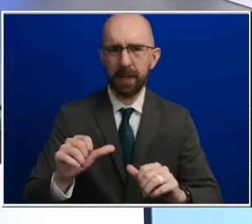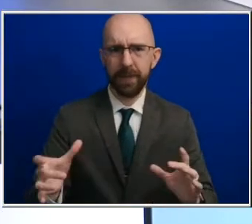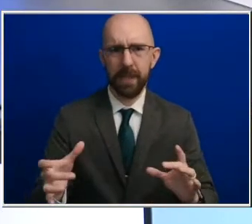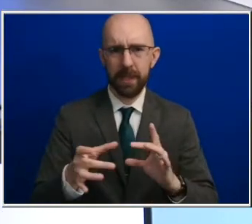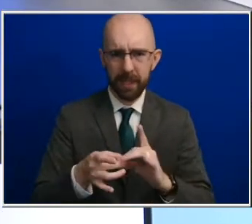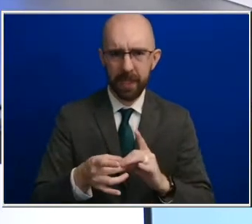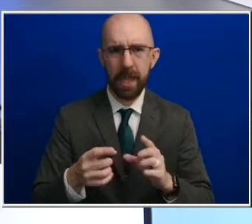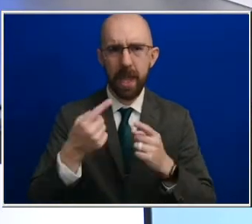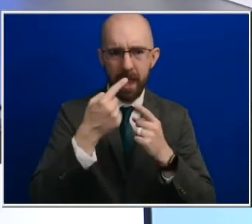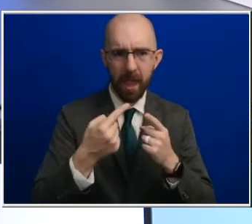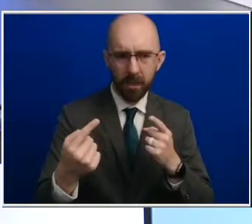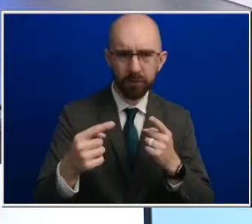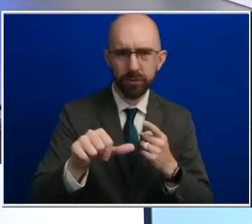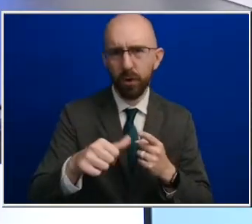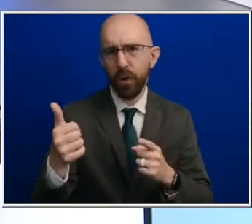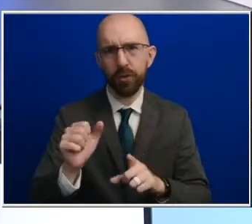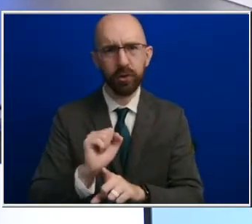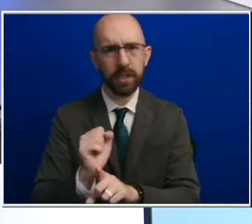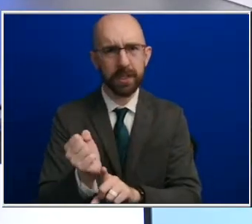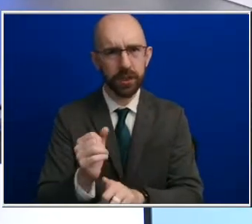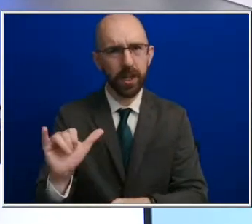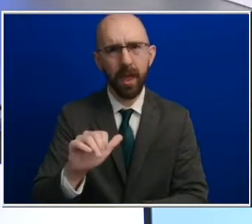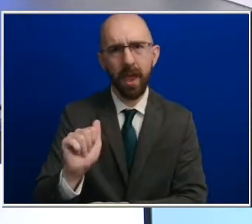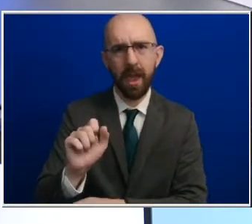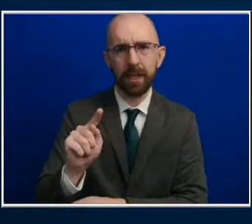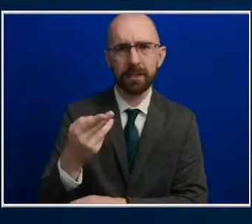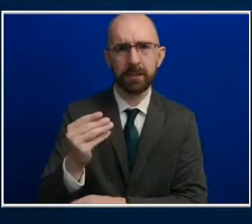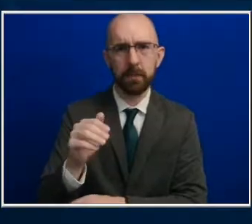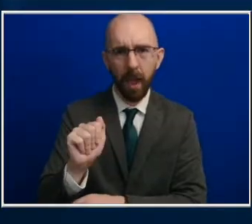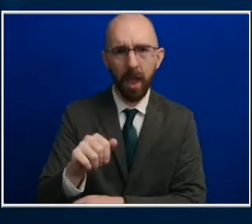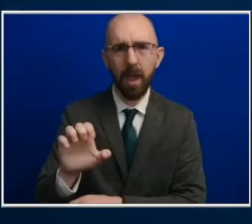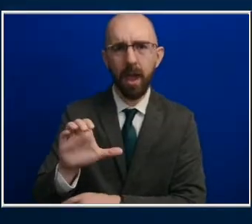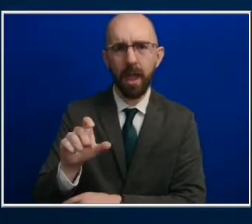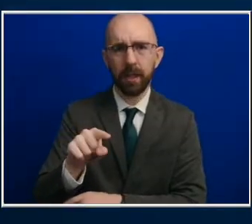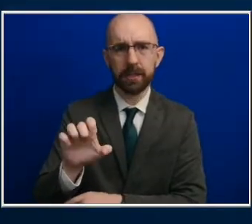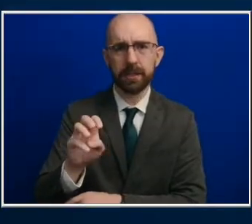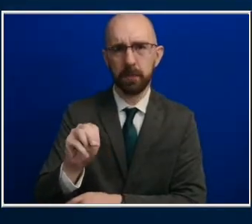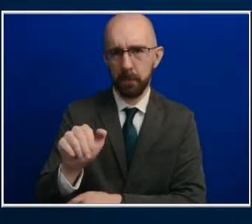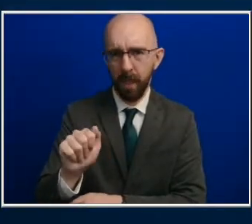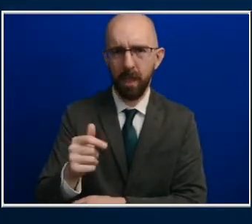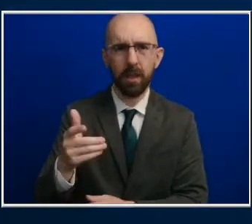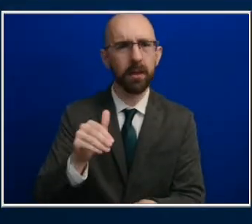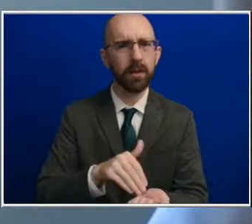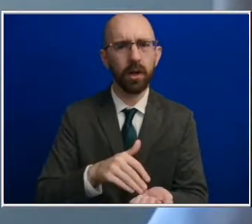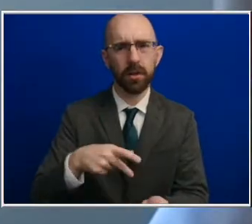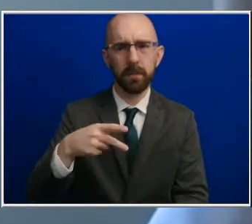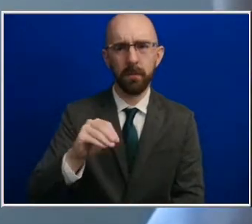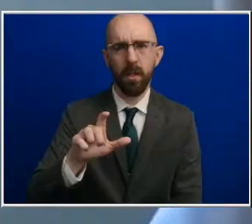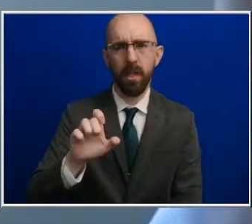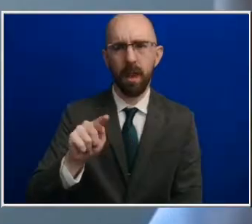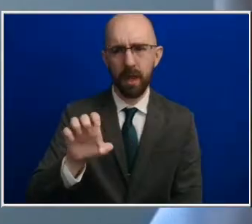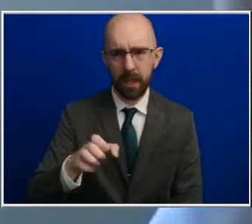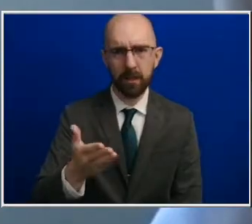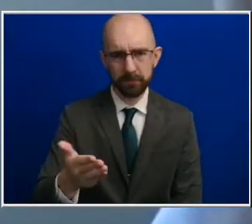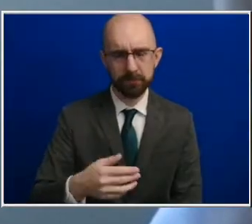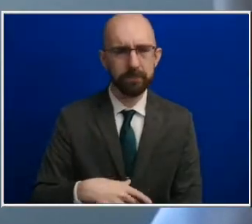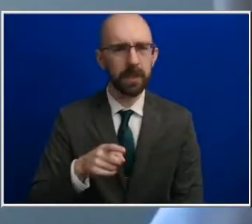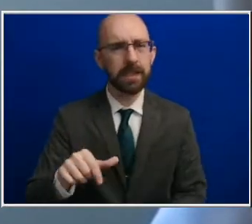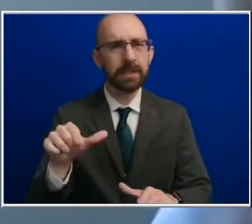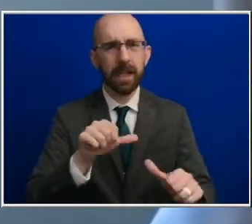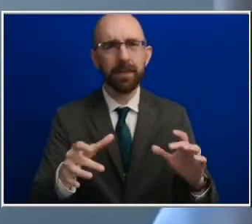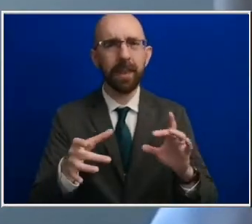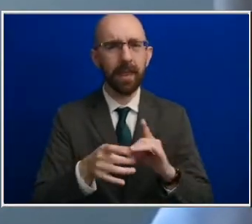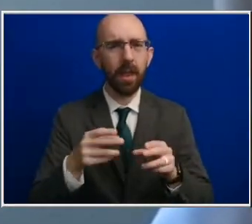other conditions like asthma or eczema? Dr. Polity. The scientific link is called